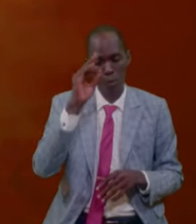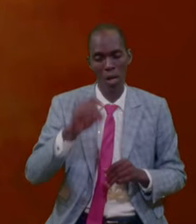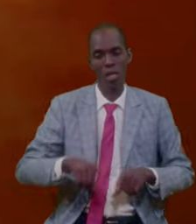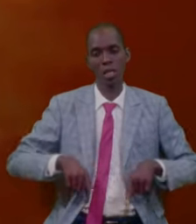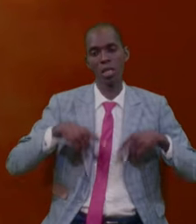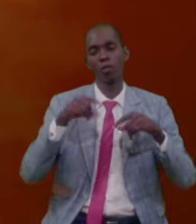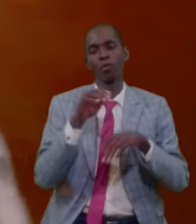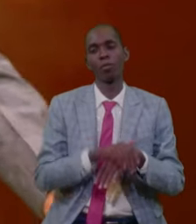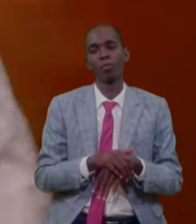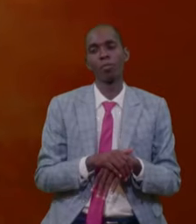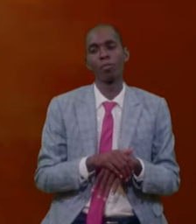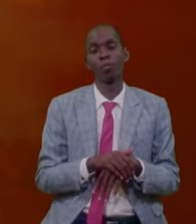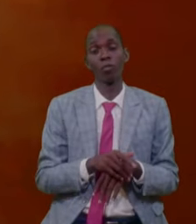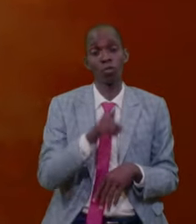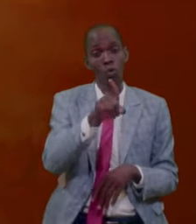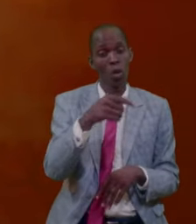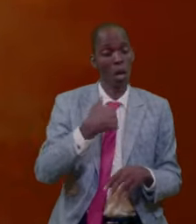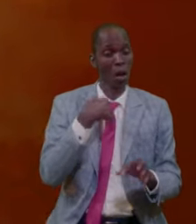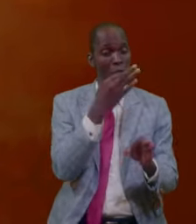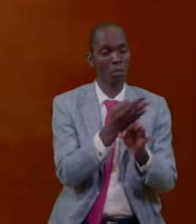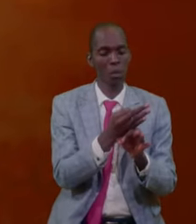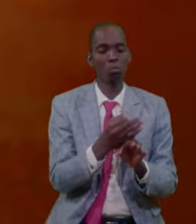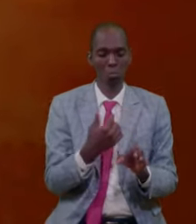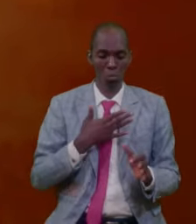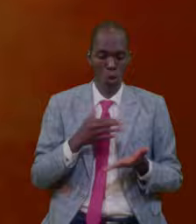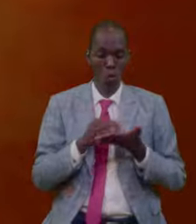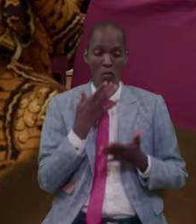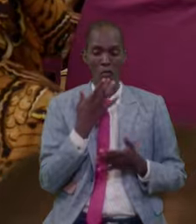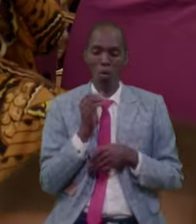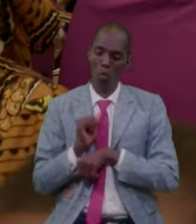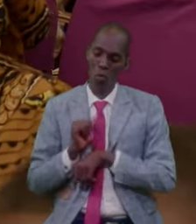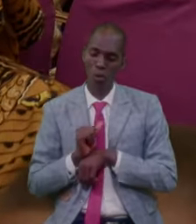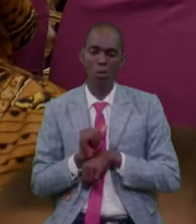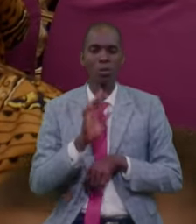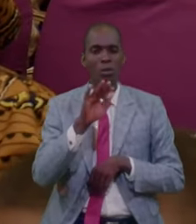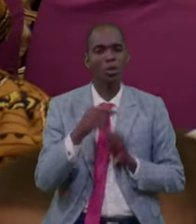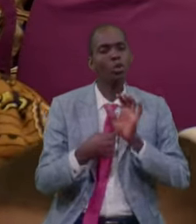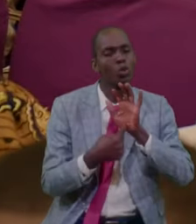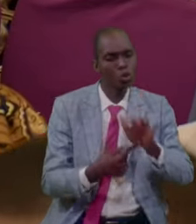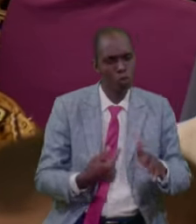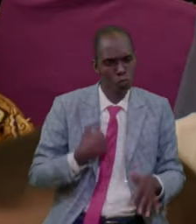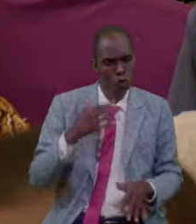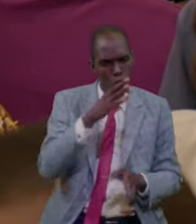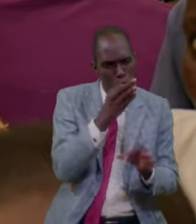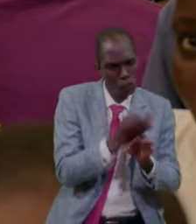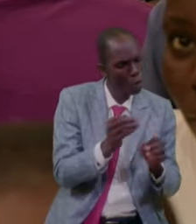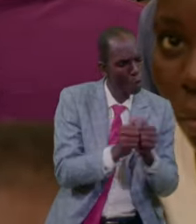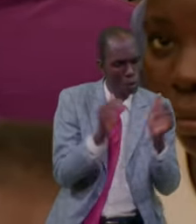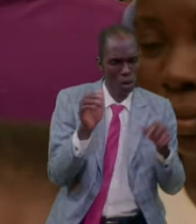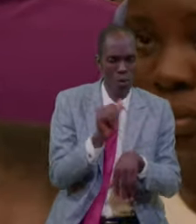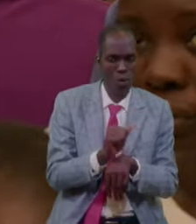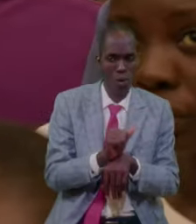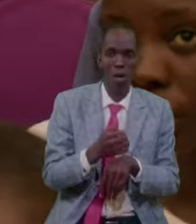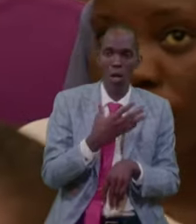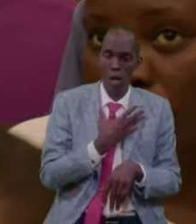Thou hast faith, I have works. Show me thy faith without thy works, and I will show